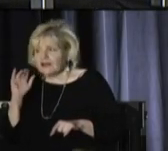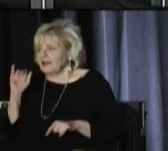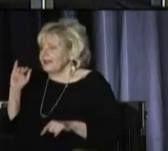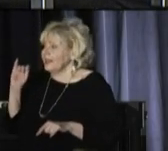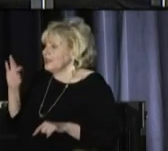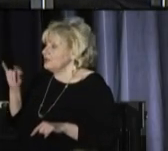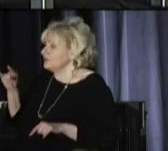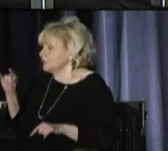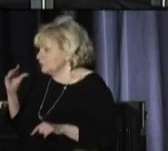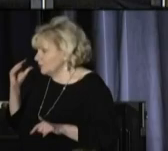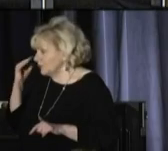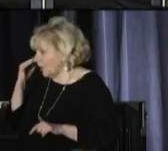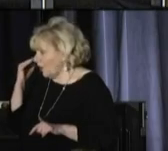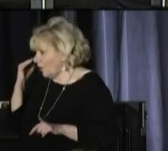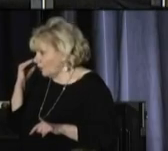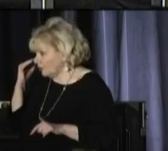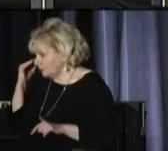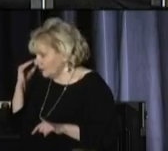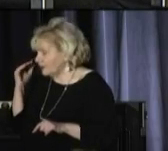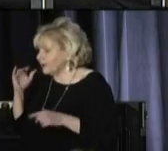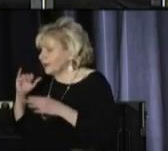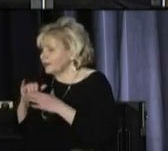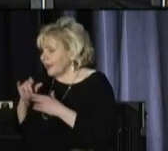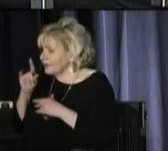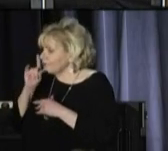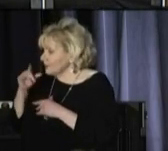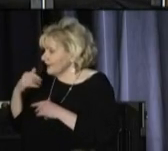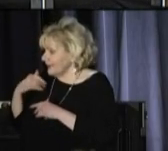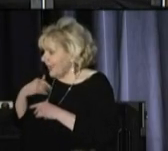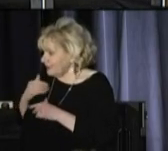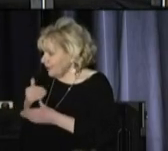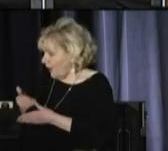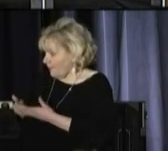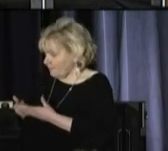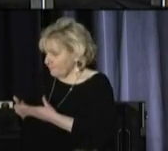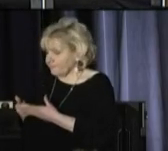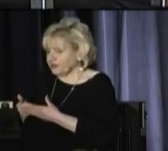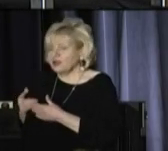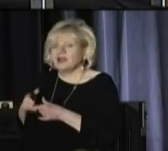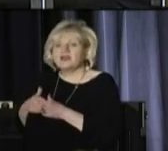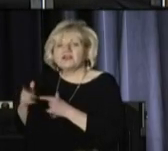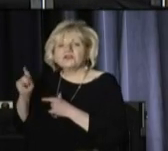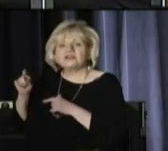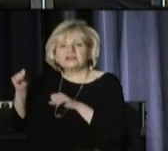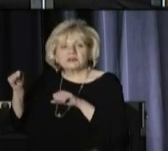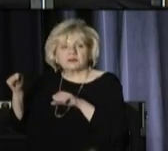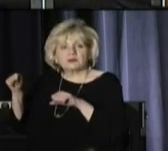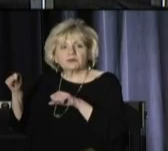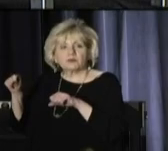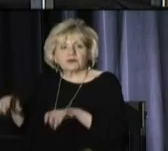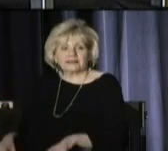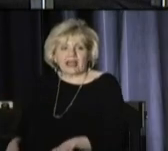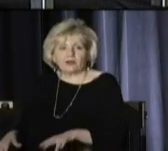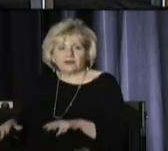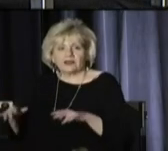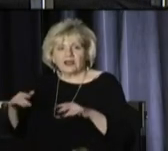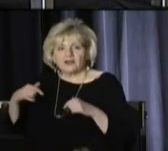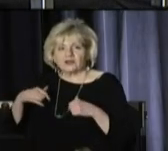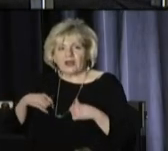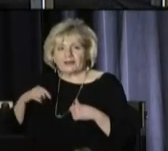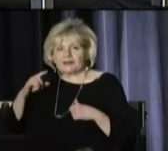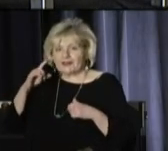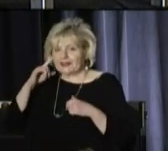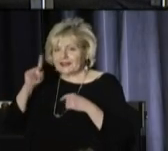know it really has come, then you have to put it down. And I'm thinking just about like